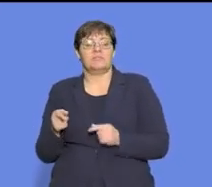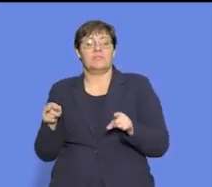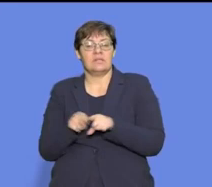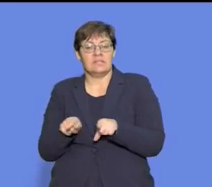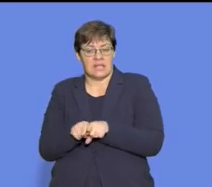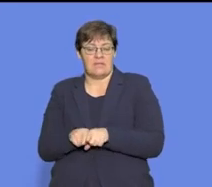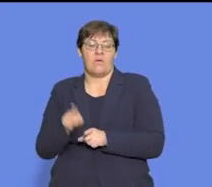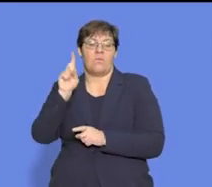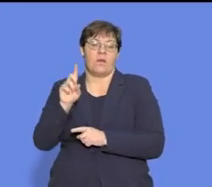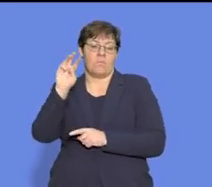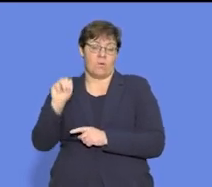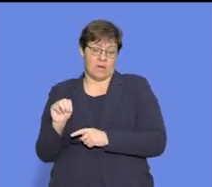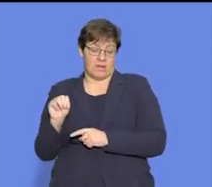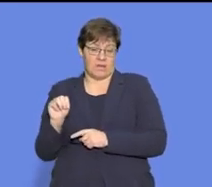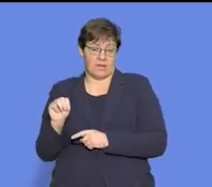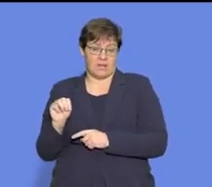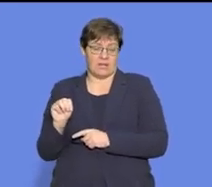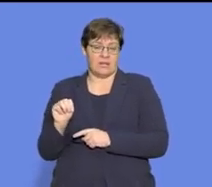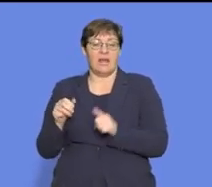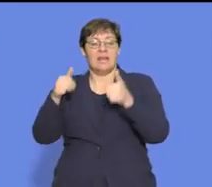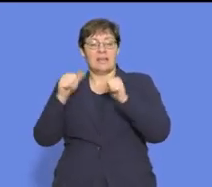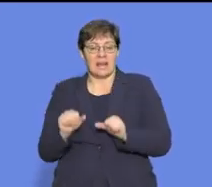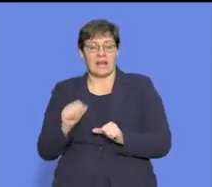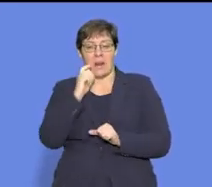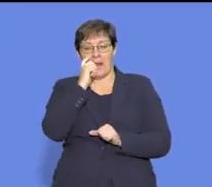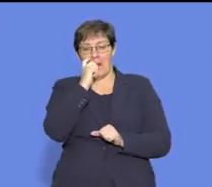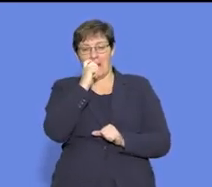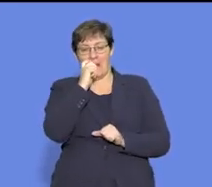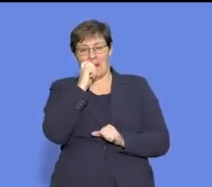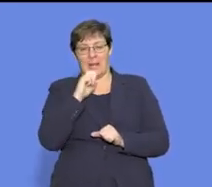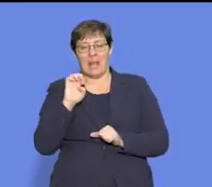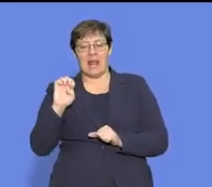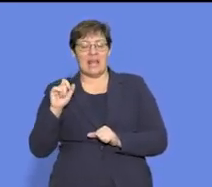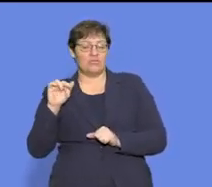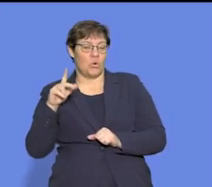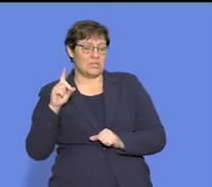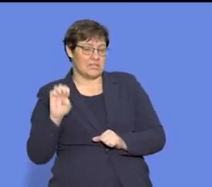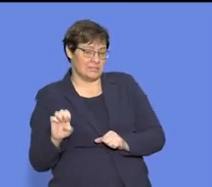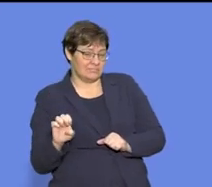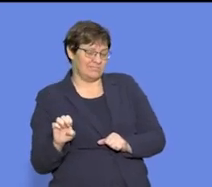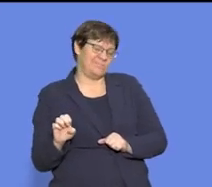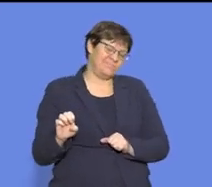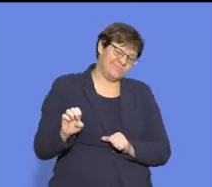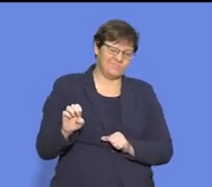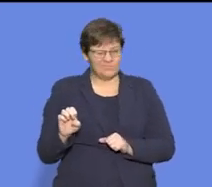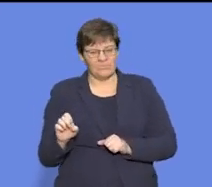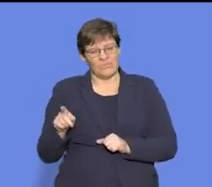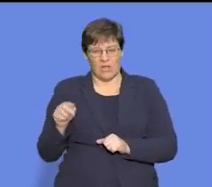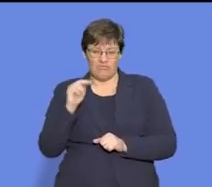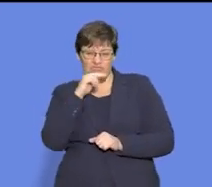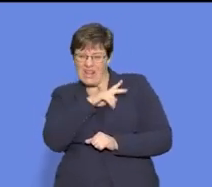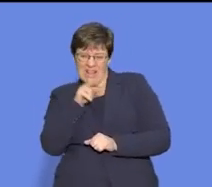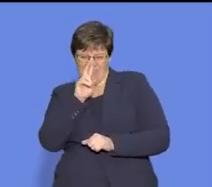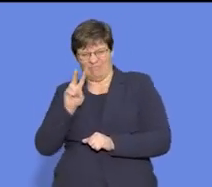and they're also a concentration of 1 molar. Then we come to the electrode. Now, the electrode